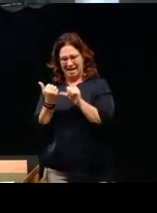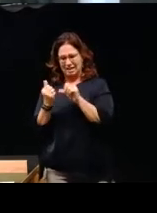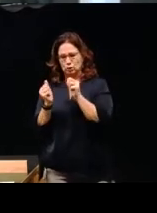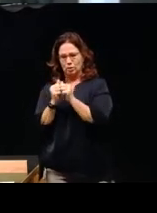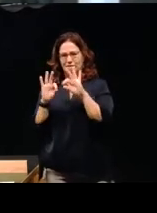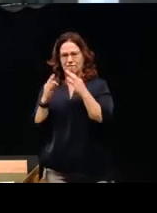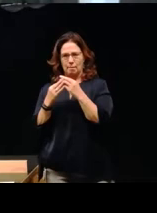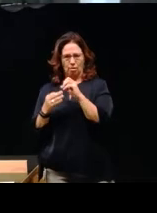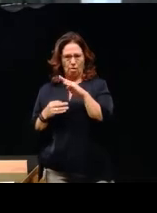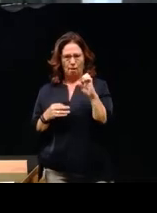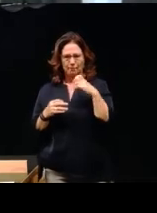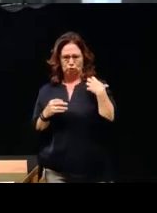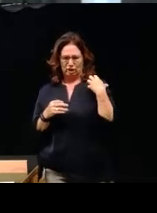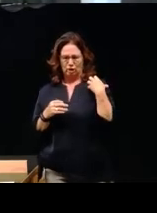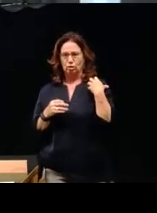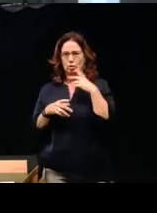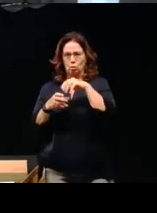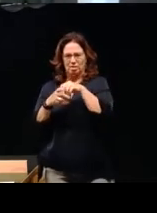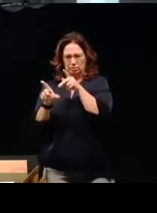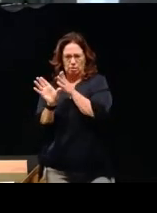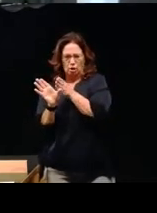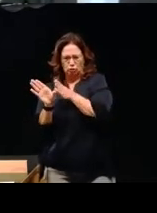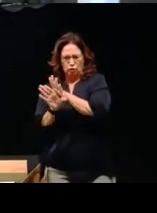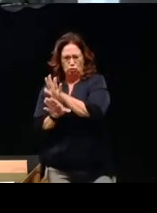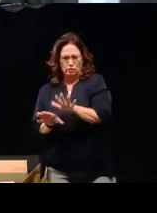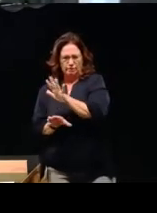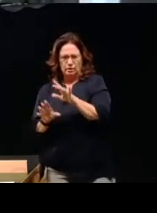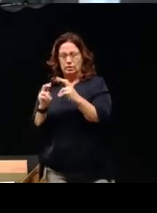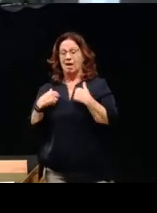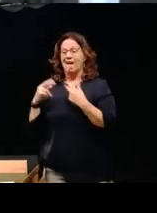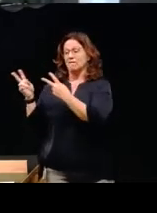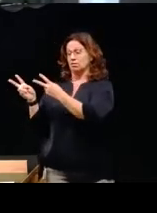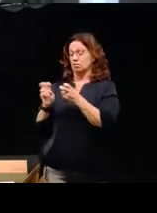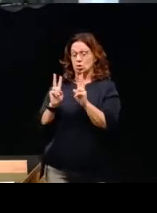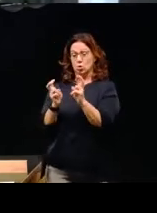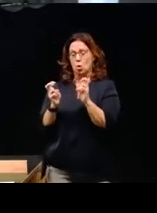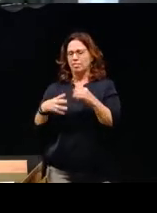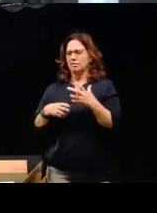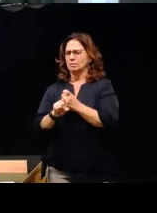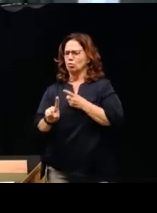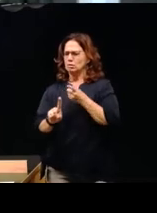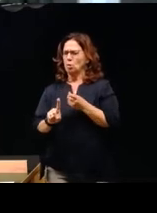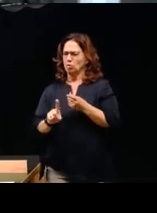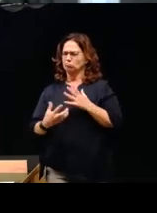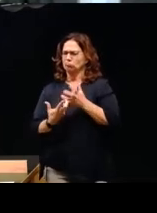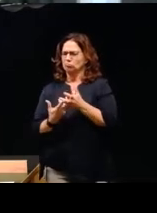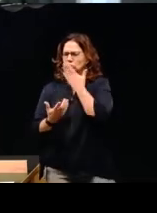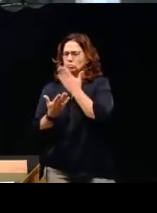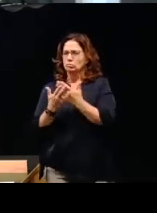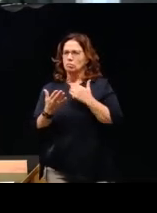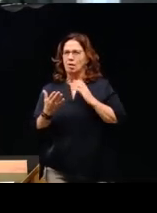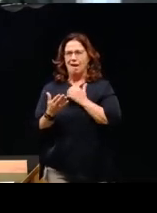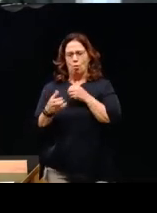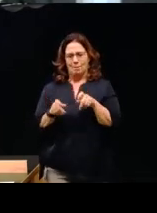all the Harvard teaching hospitals. There's a quote that I really think summarizes both the opportunity and